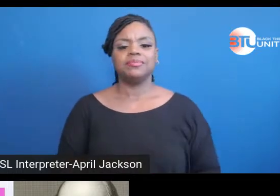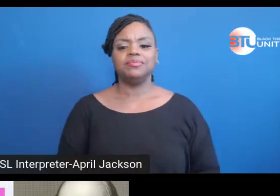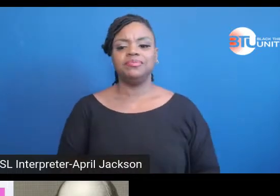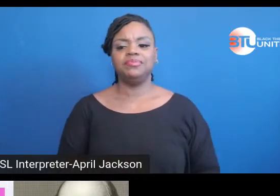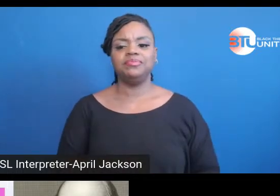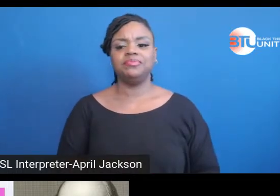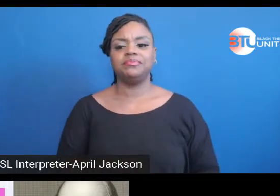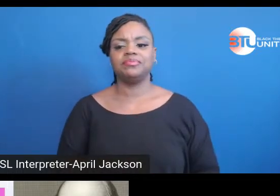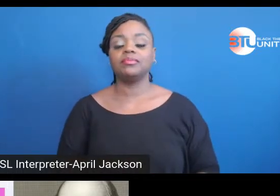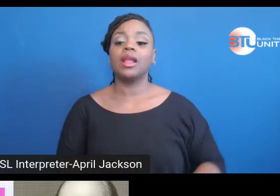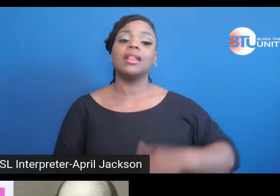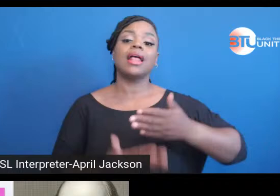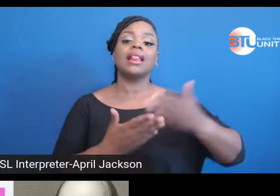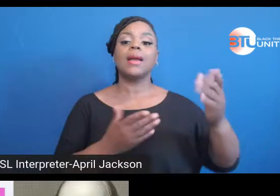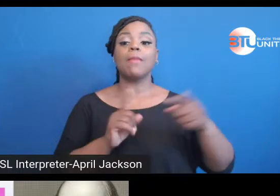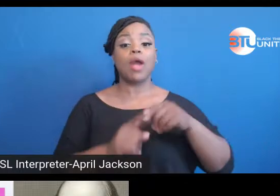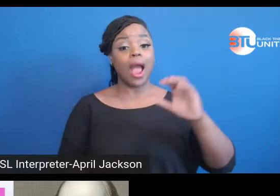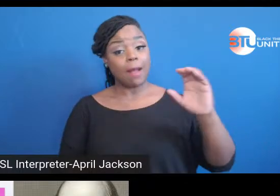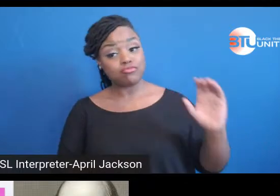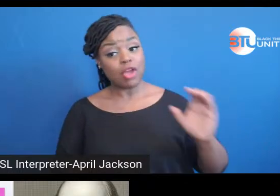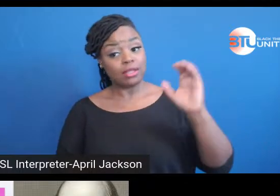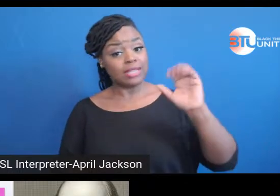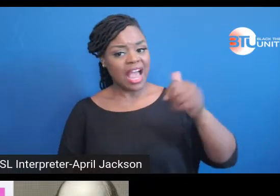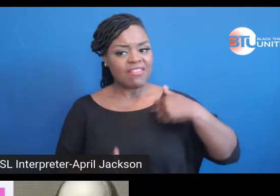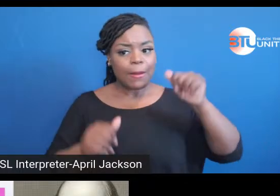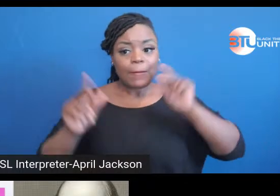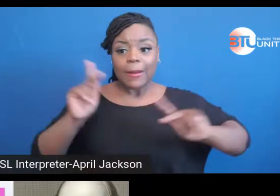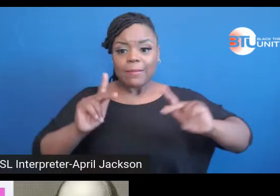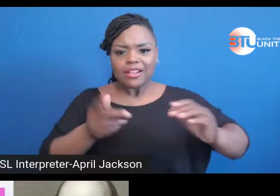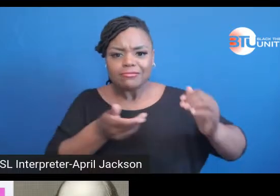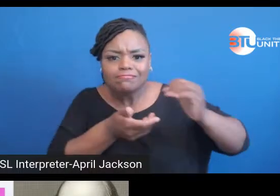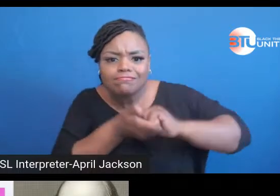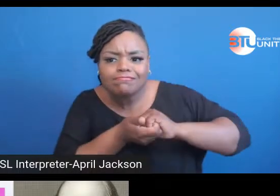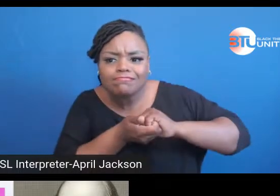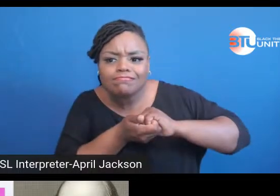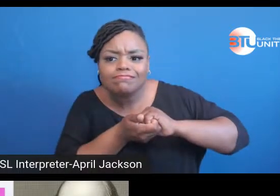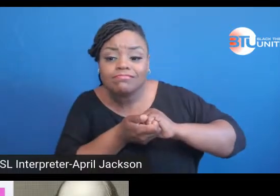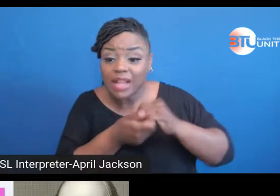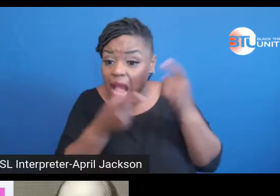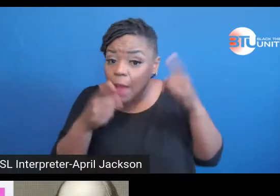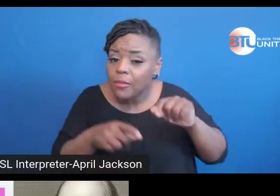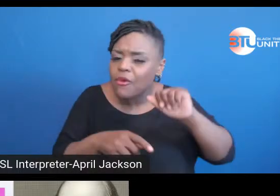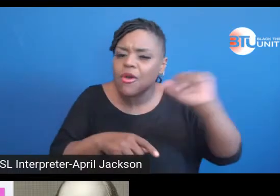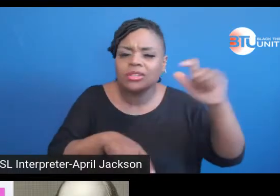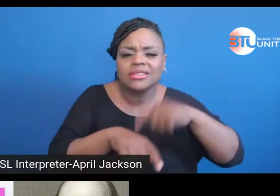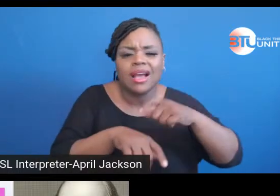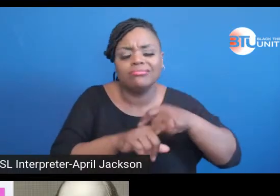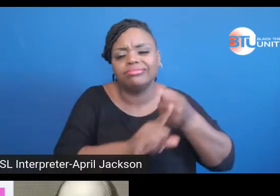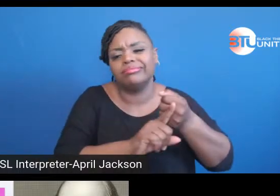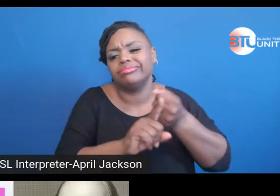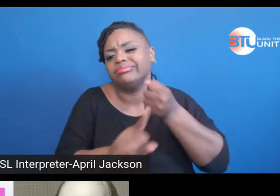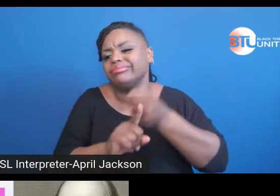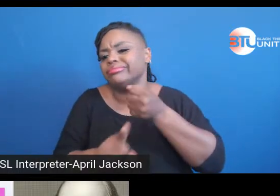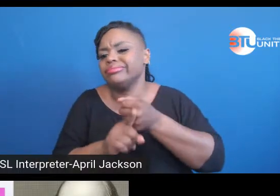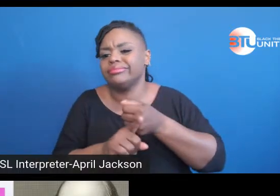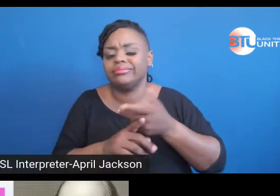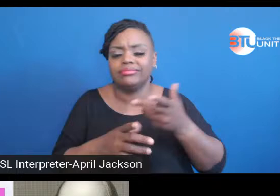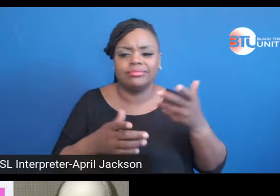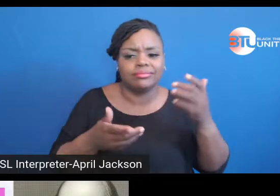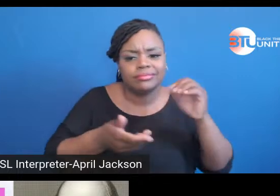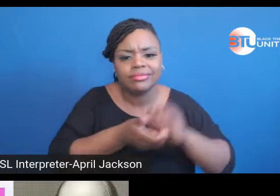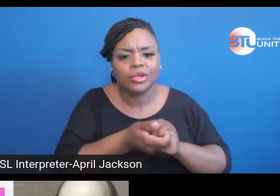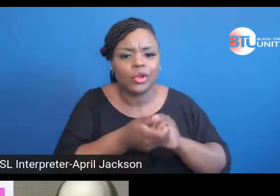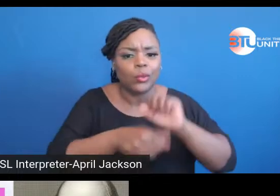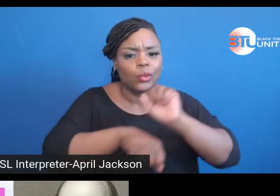have people collaborate all the time and create joint works and collaborative works. You all have an